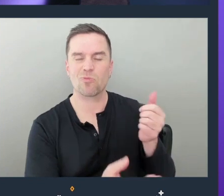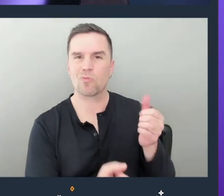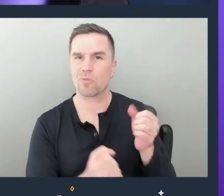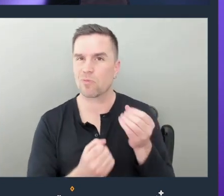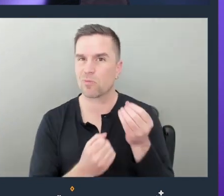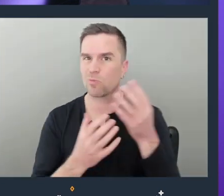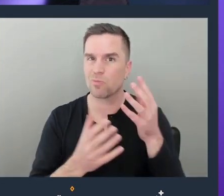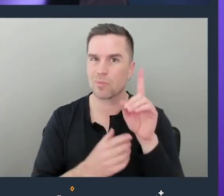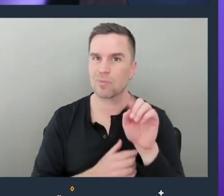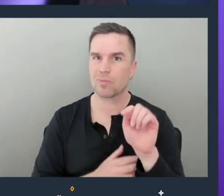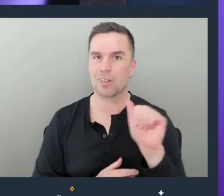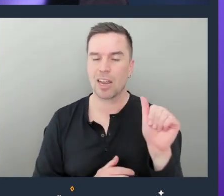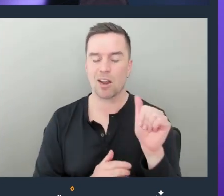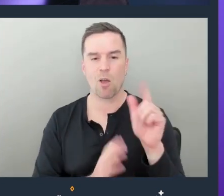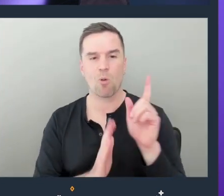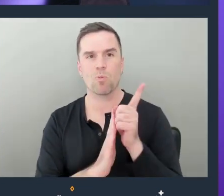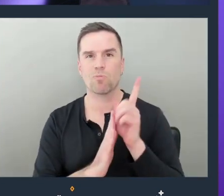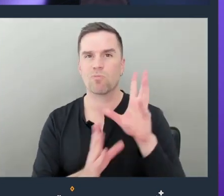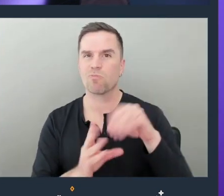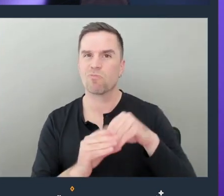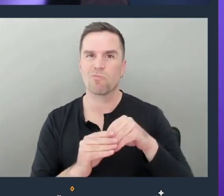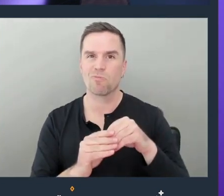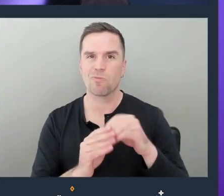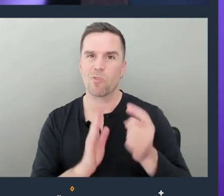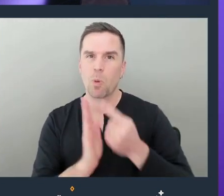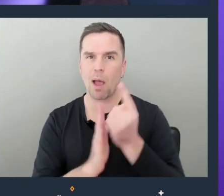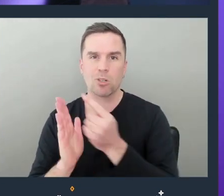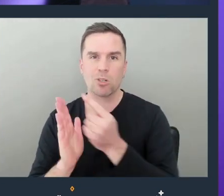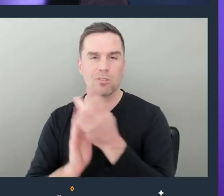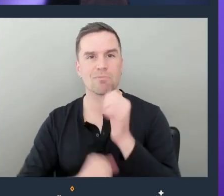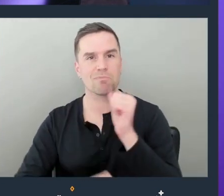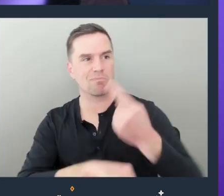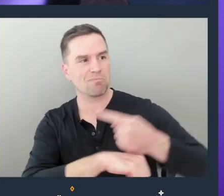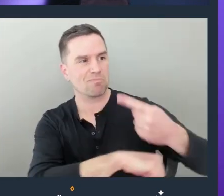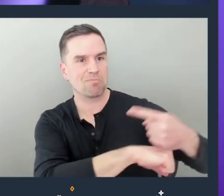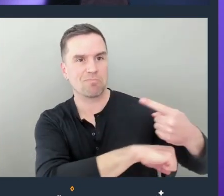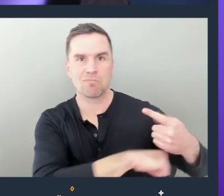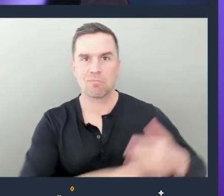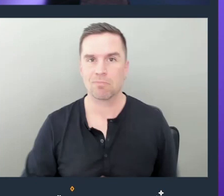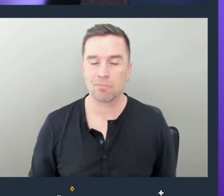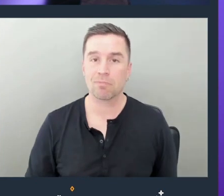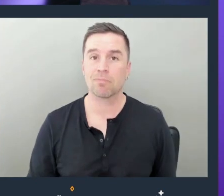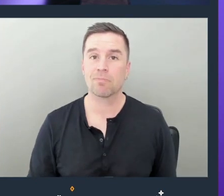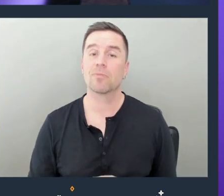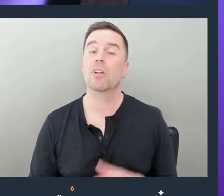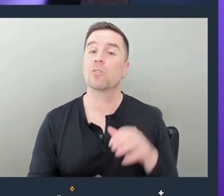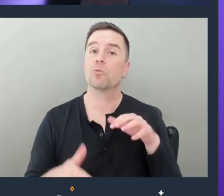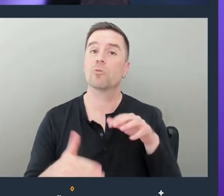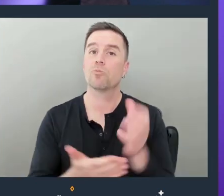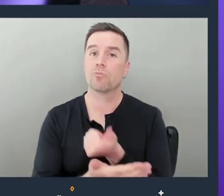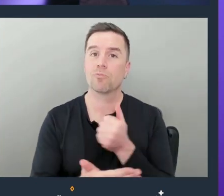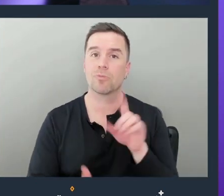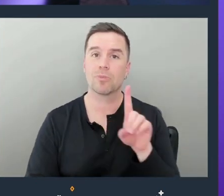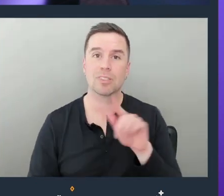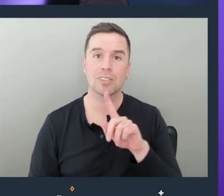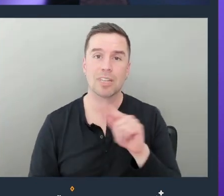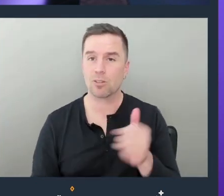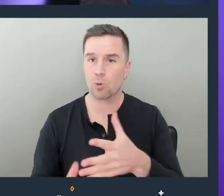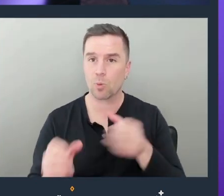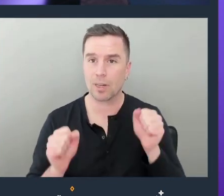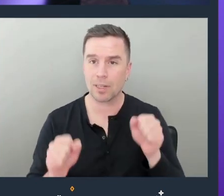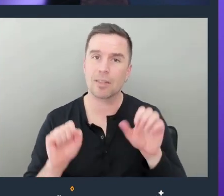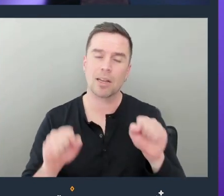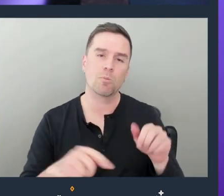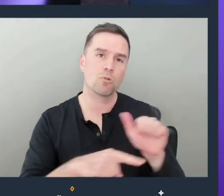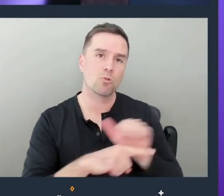to then train those ML models. Being able to restore all this data so quickly, they're able to train against massive data sets in a very